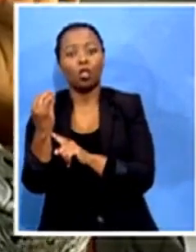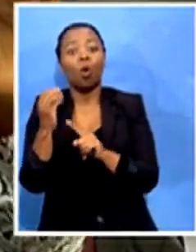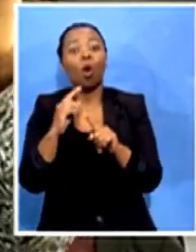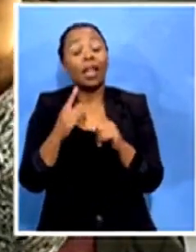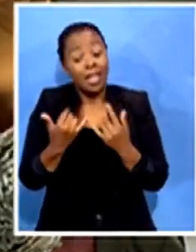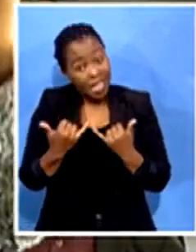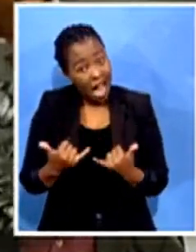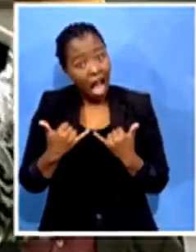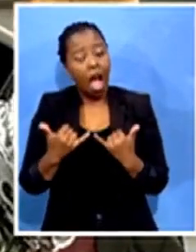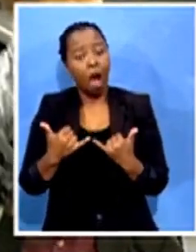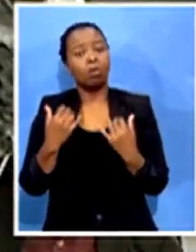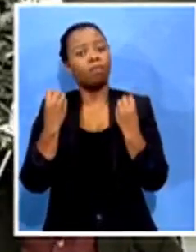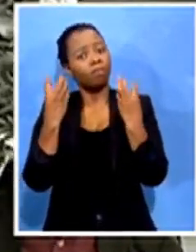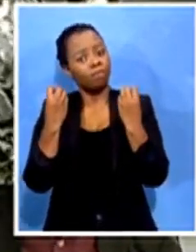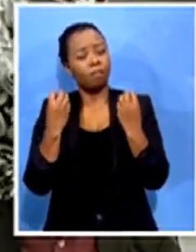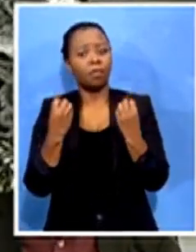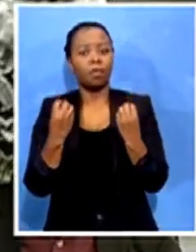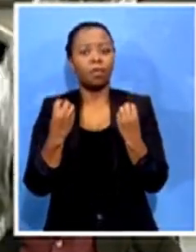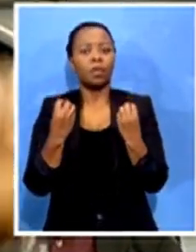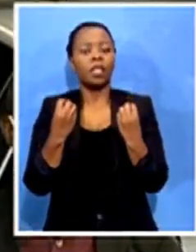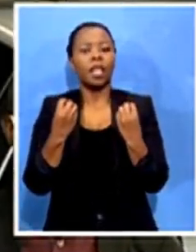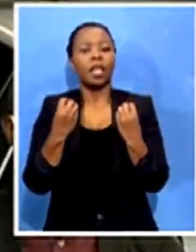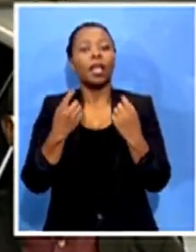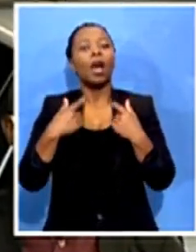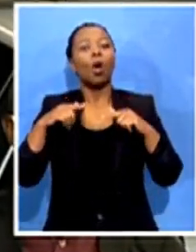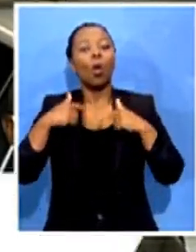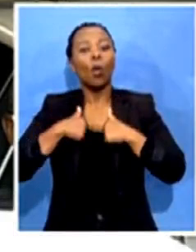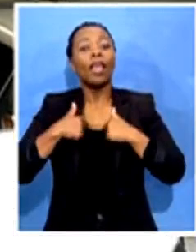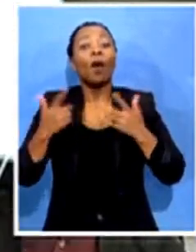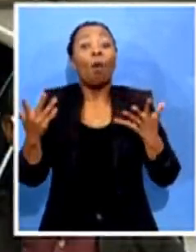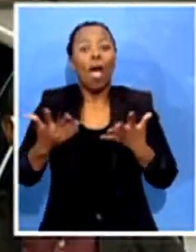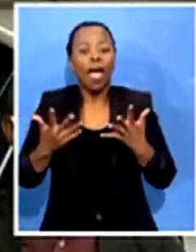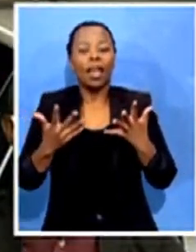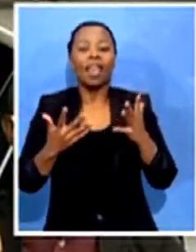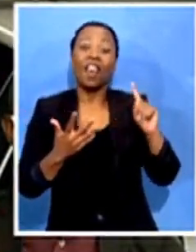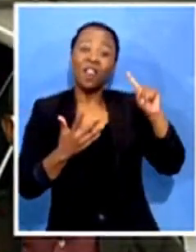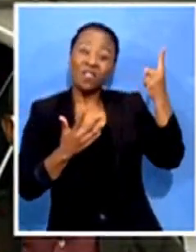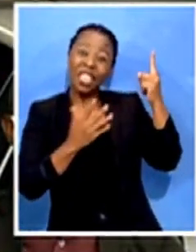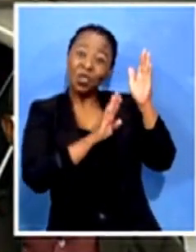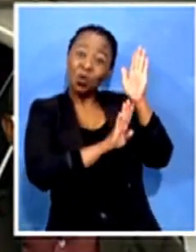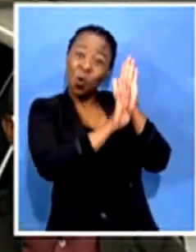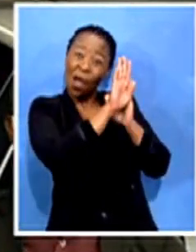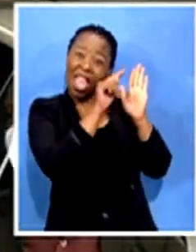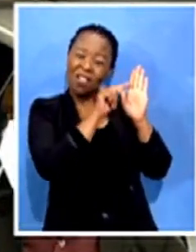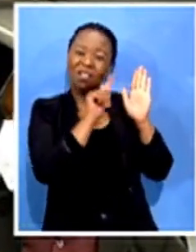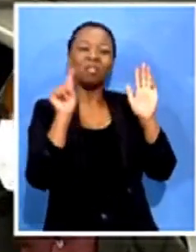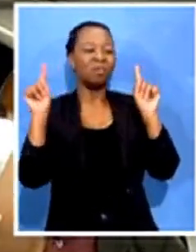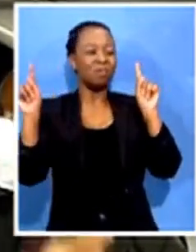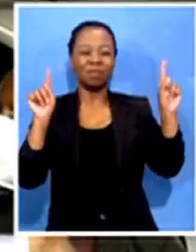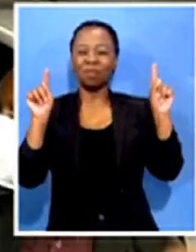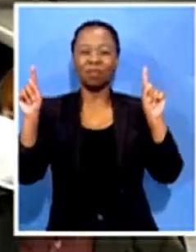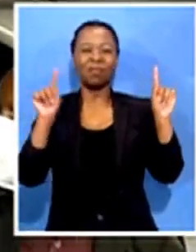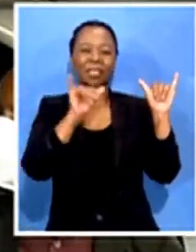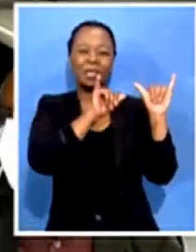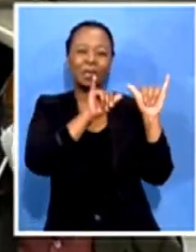we are just where we were at the peak of the first wave, and we are passing that peak.